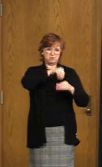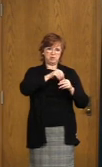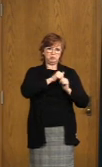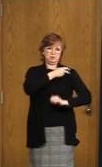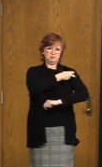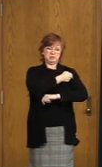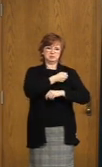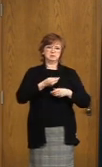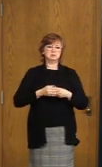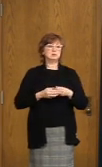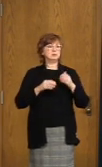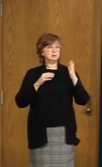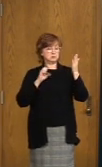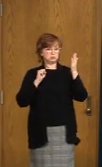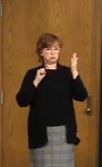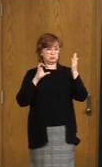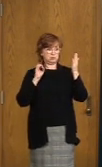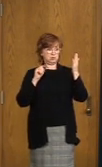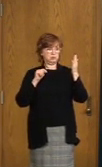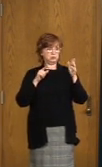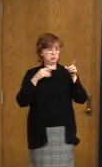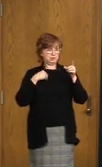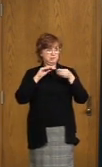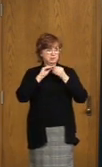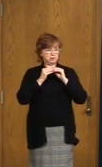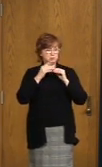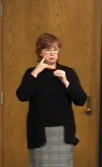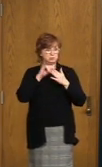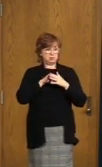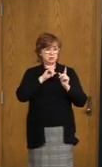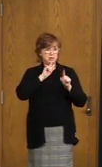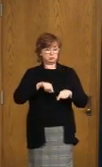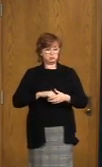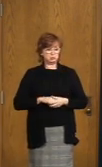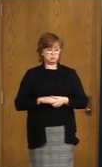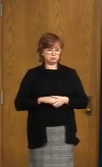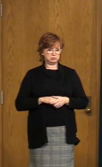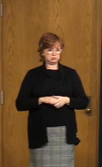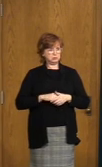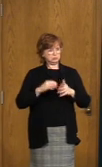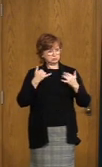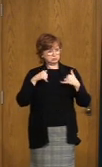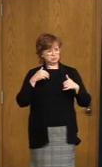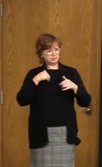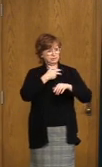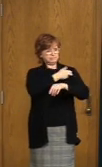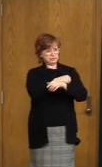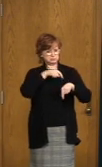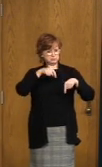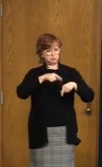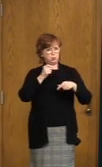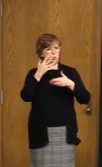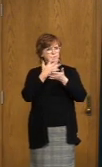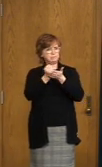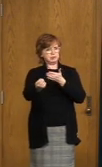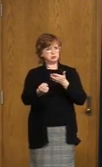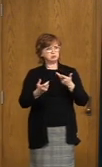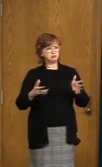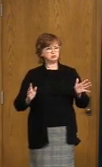do best. Scott, do you want to speak, or if you have the numbers as to do we still actually have some vaccines in various